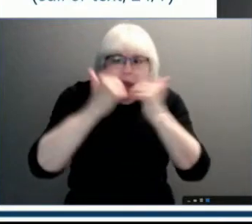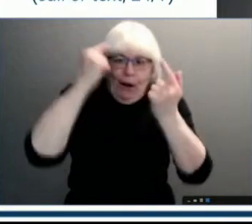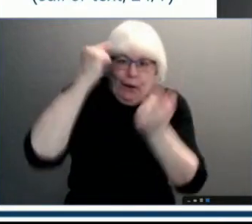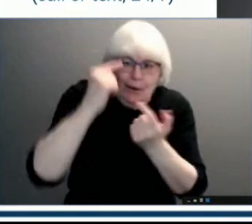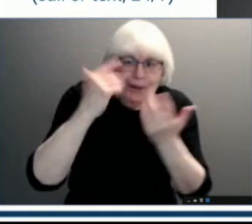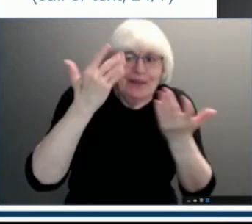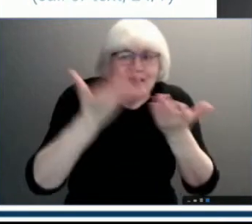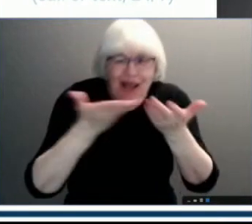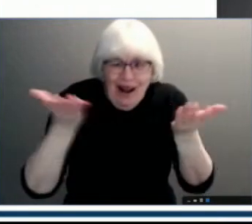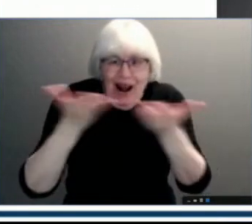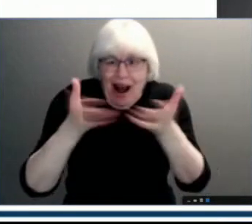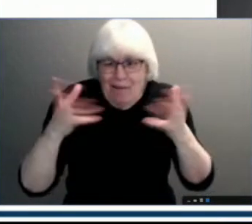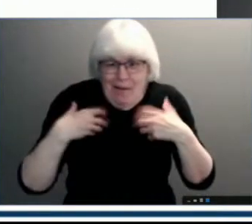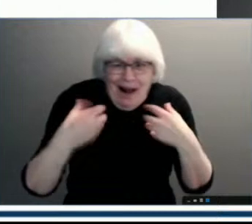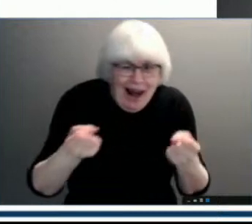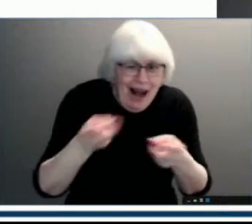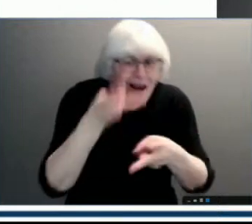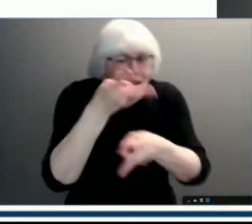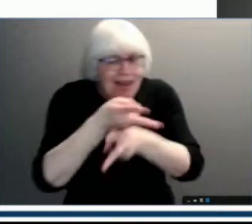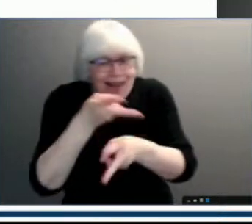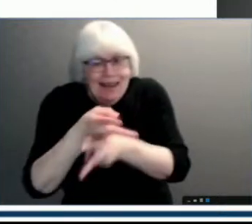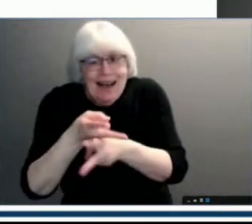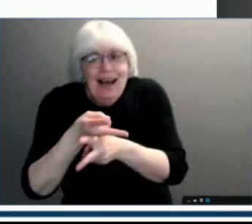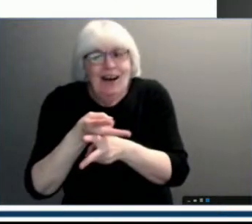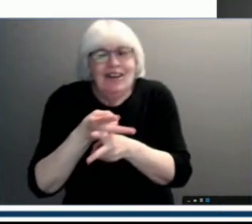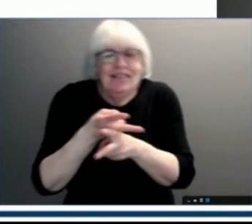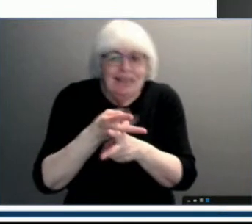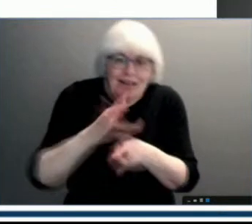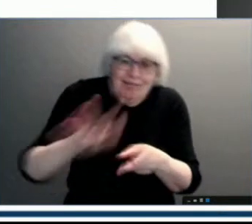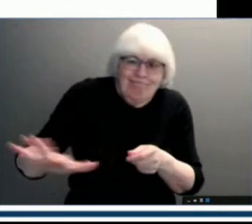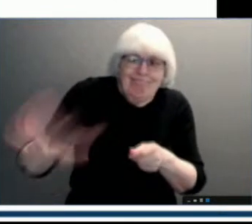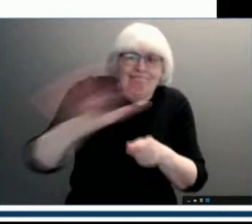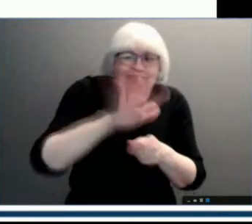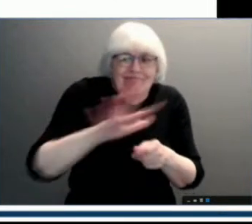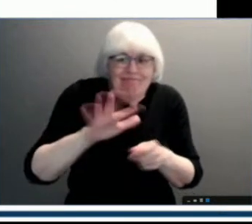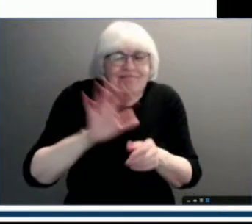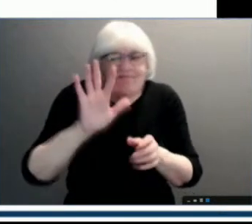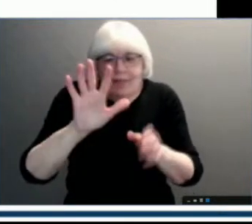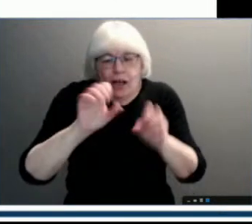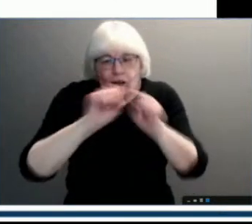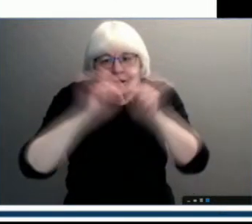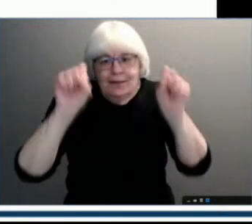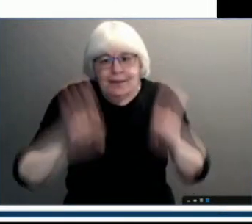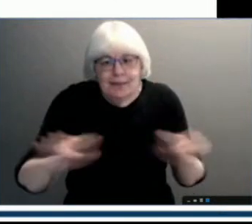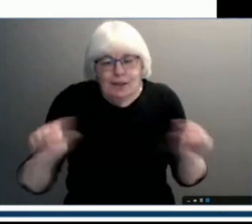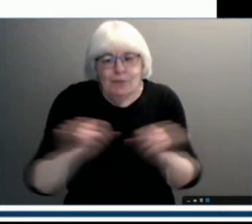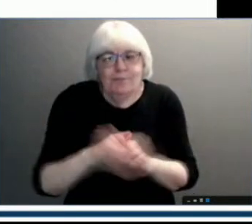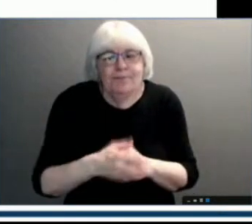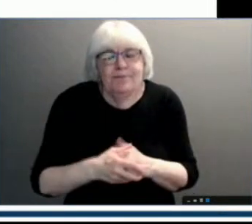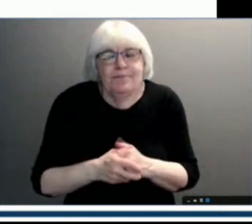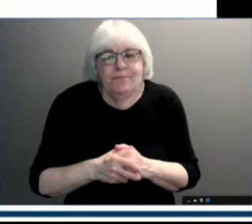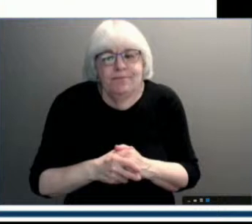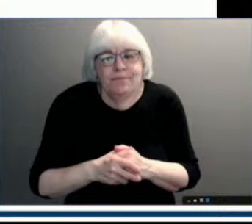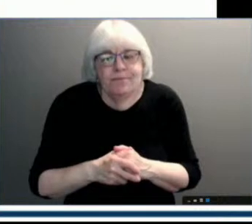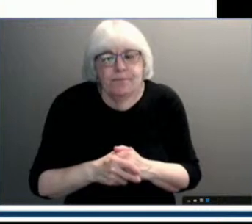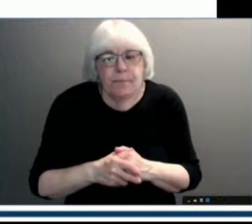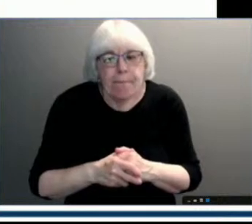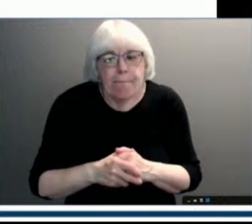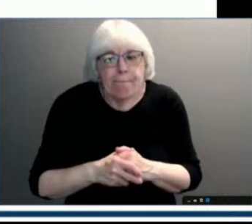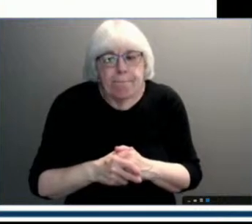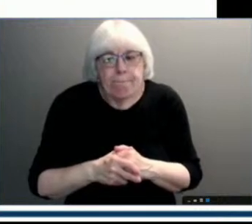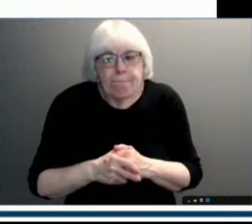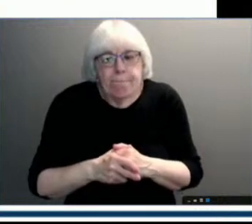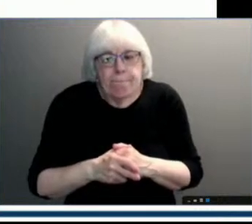being felt across the system. Next, we'll go to Tim Bousquet with the Halifax Examiner. Go ahead,